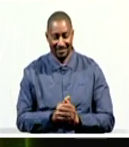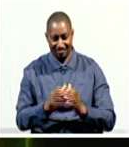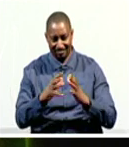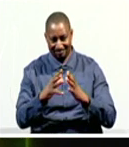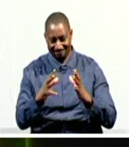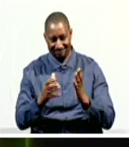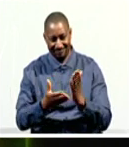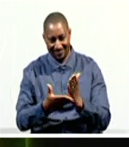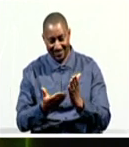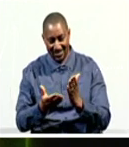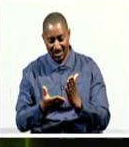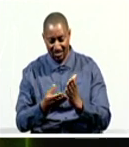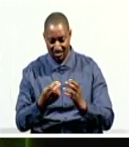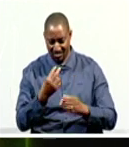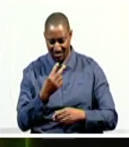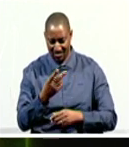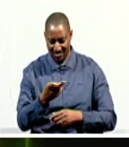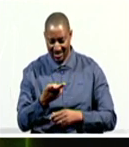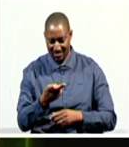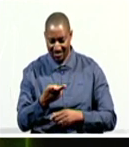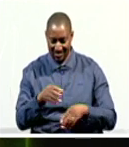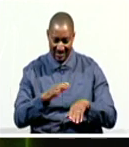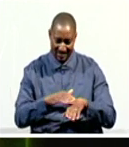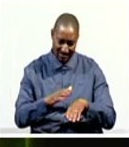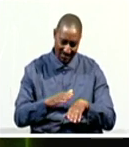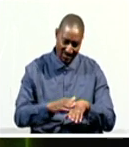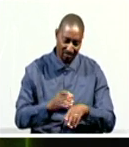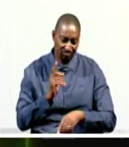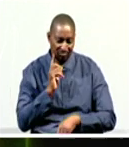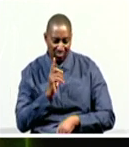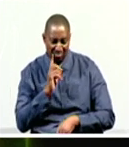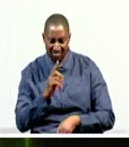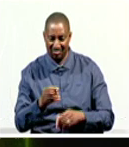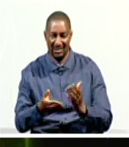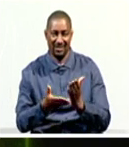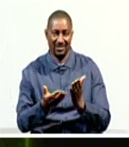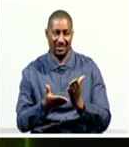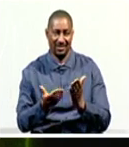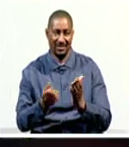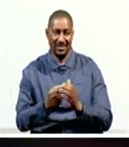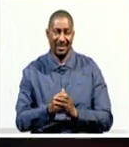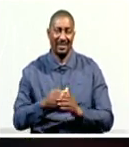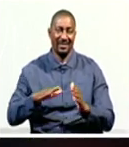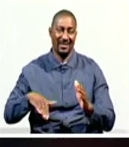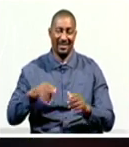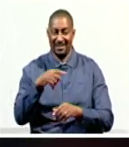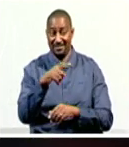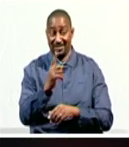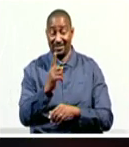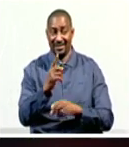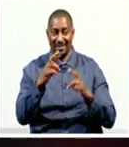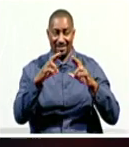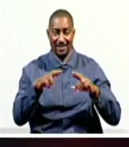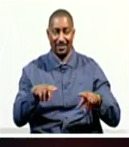isolate, and you are able to monitor and evaluate where the lacks and deficiencies are than it was in Harambee Prosperity 1. All